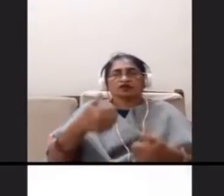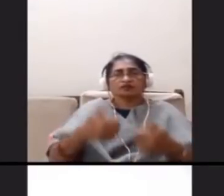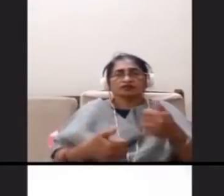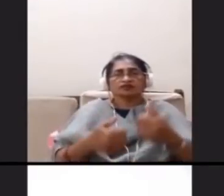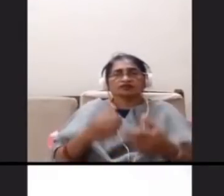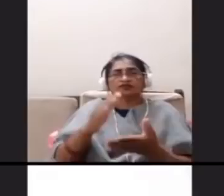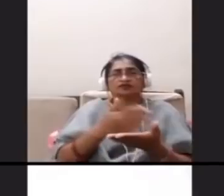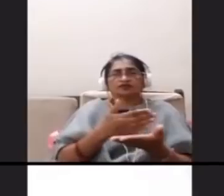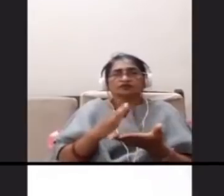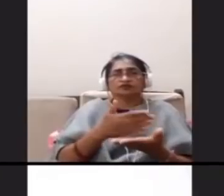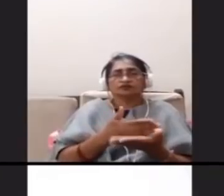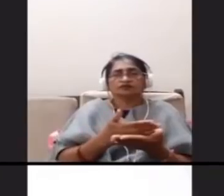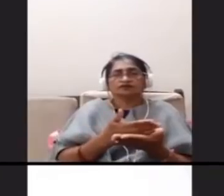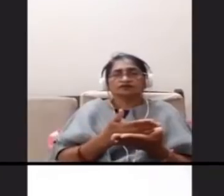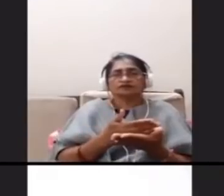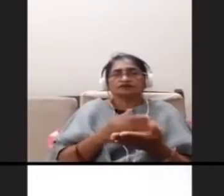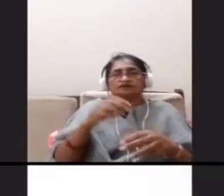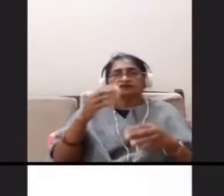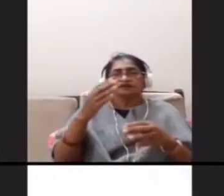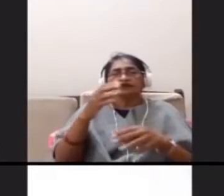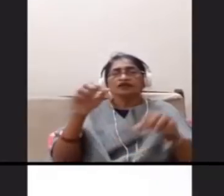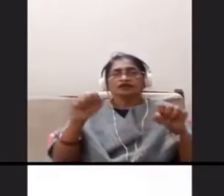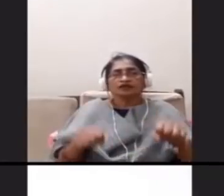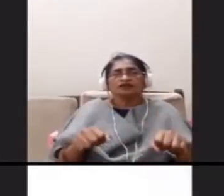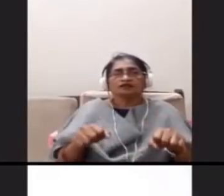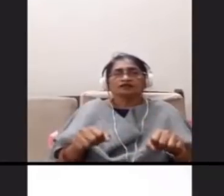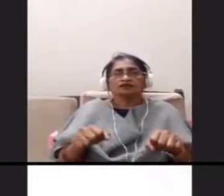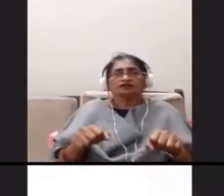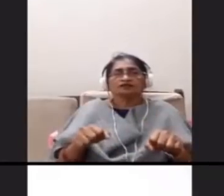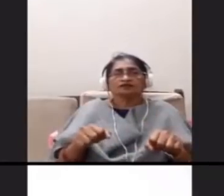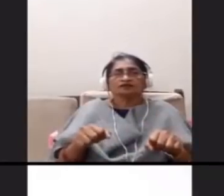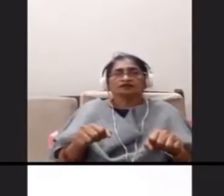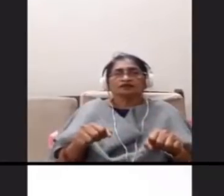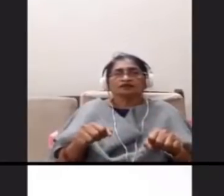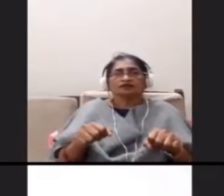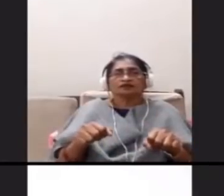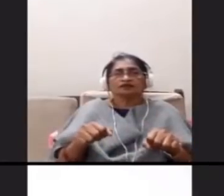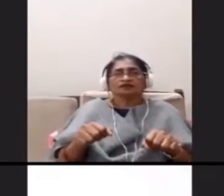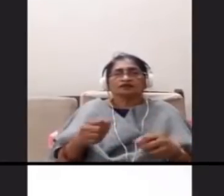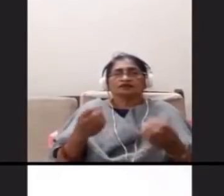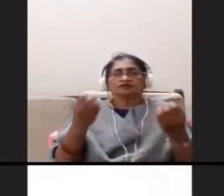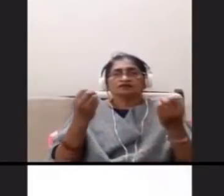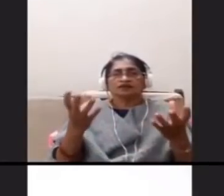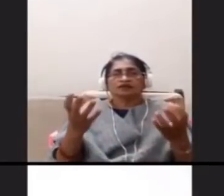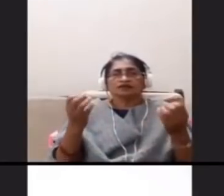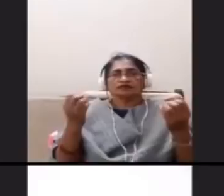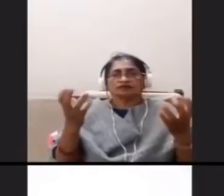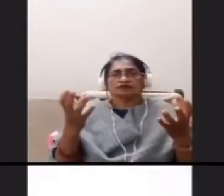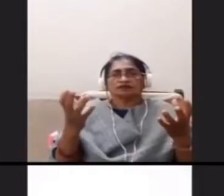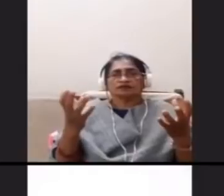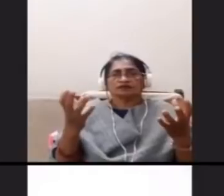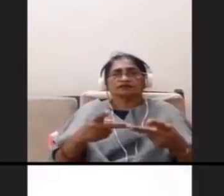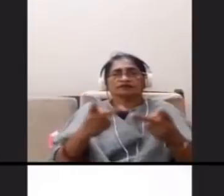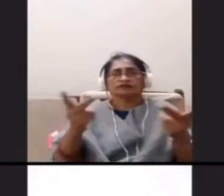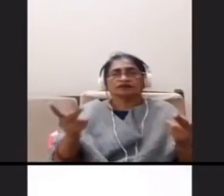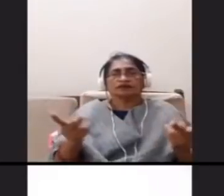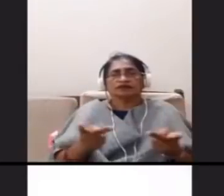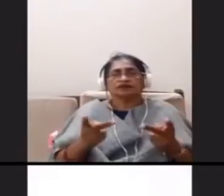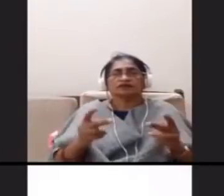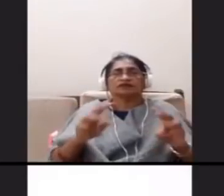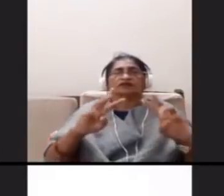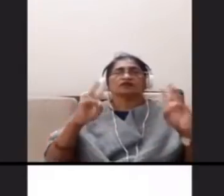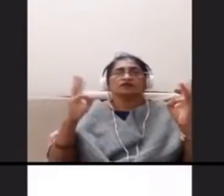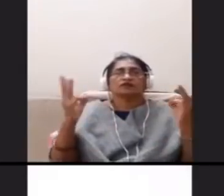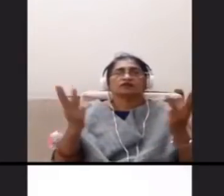what model of disability applies to any given jurisdiction. Many places across the world have what you call